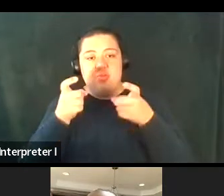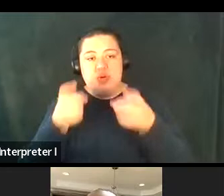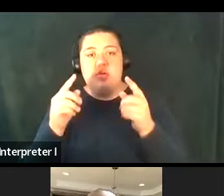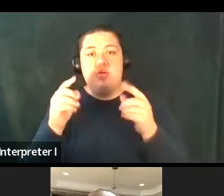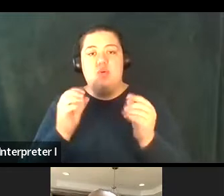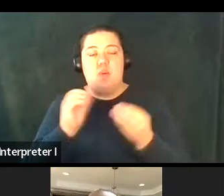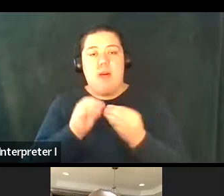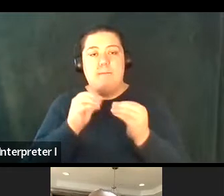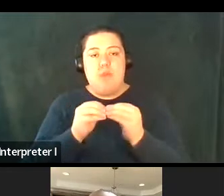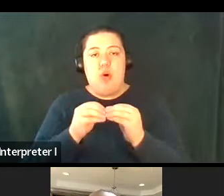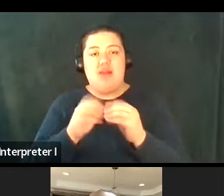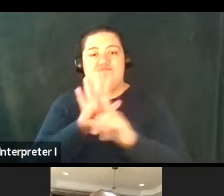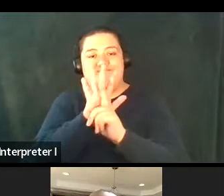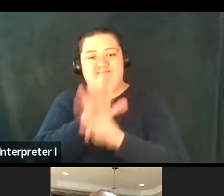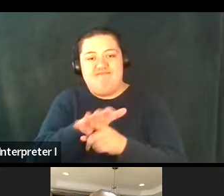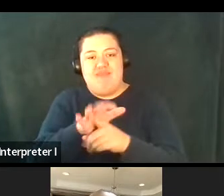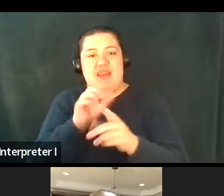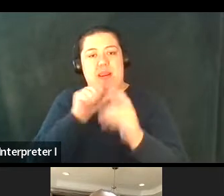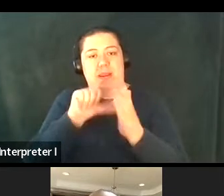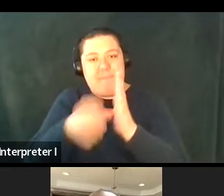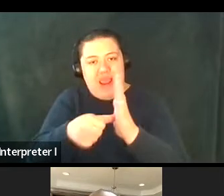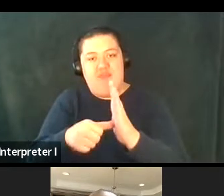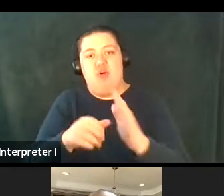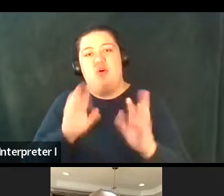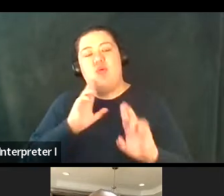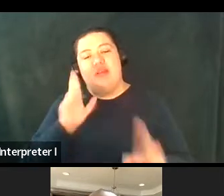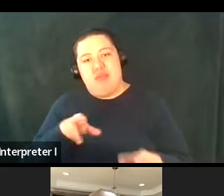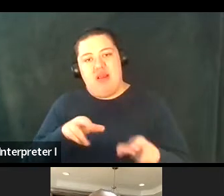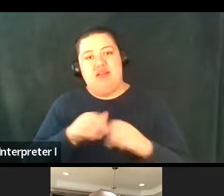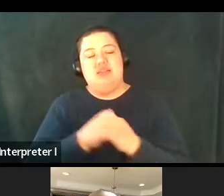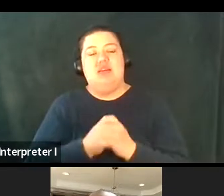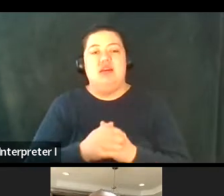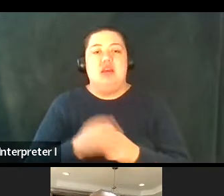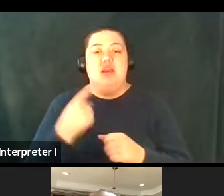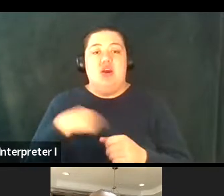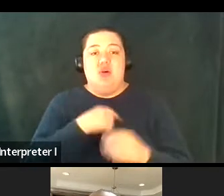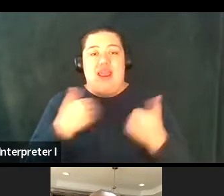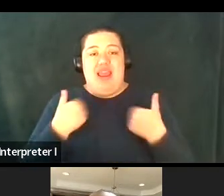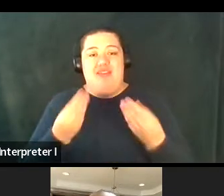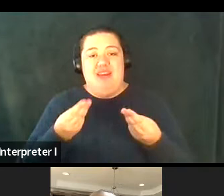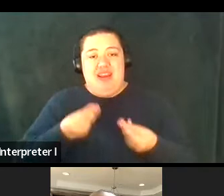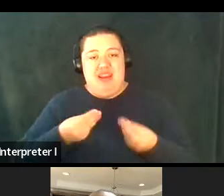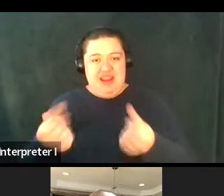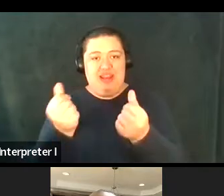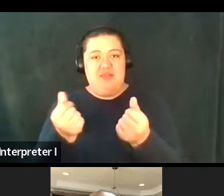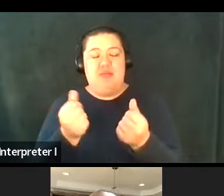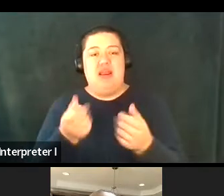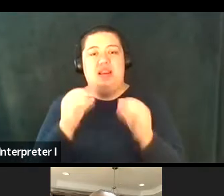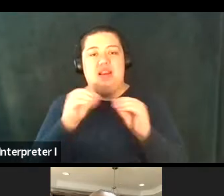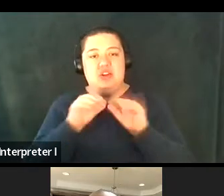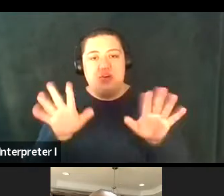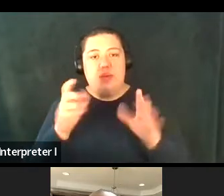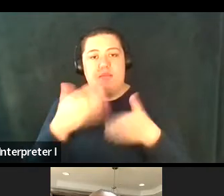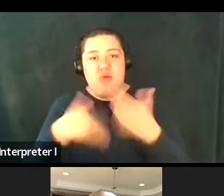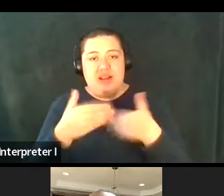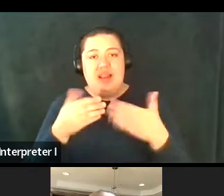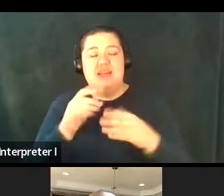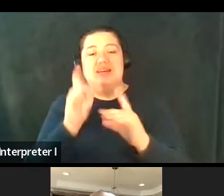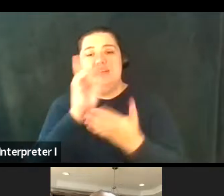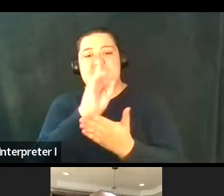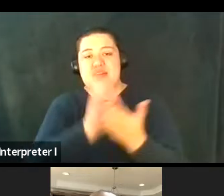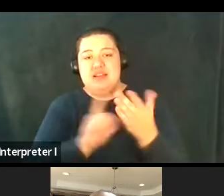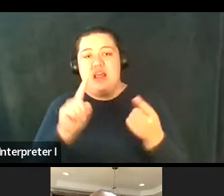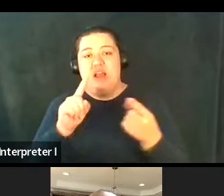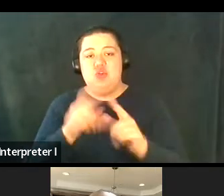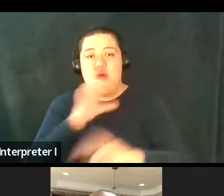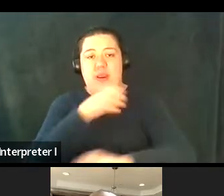response. Additionally, the mayor's order includes an expedited procurement process. This streamlined approach is designed to empower the Department of Behavioral Health and